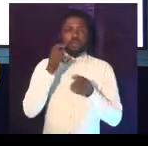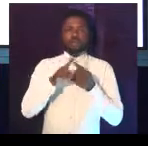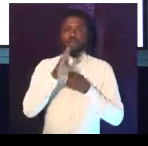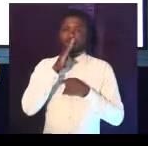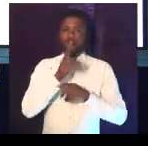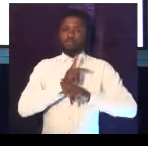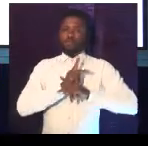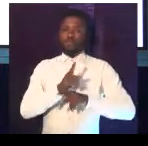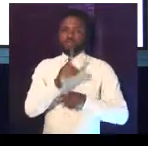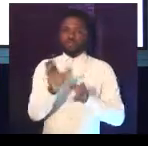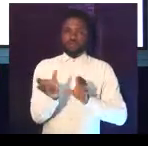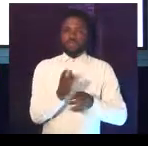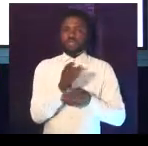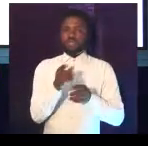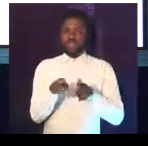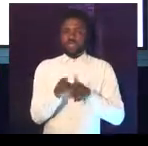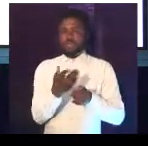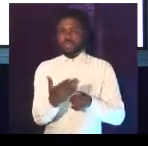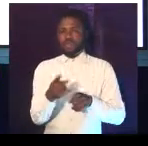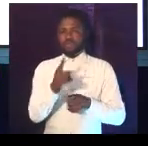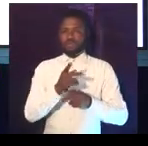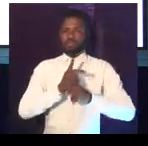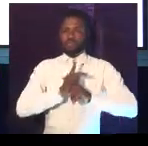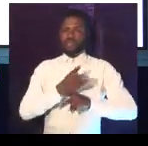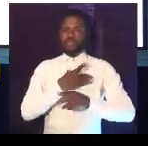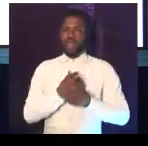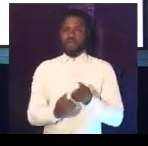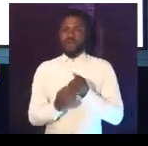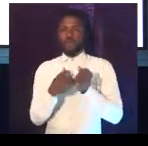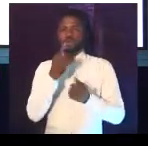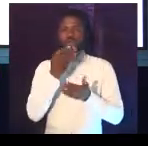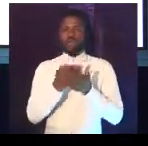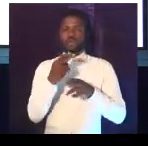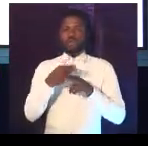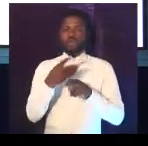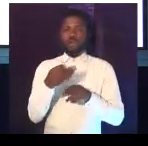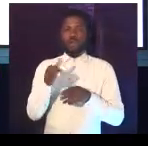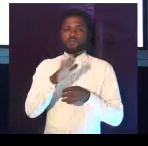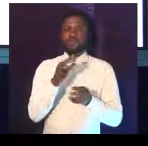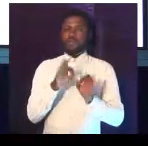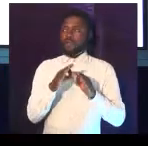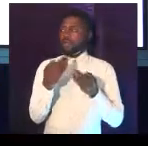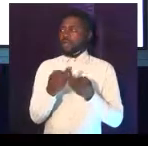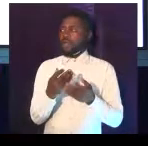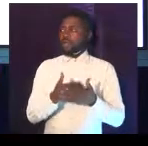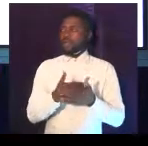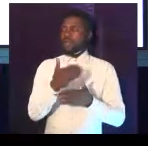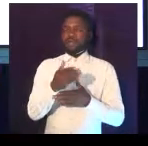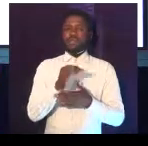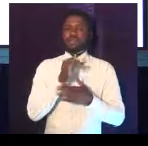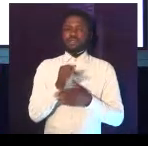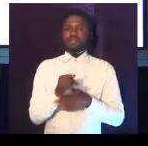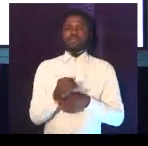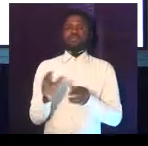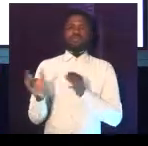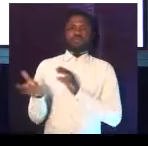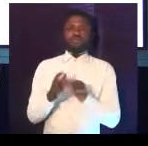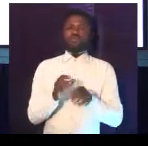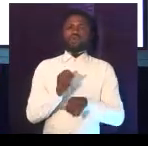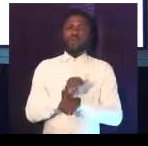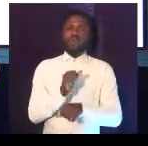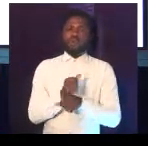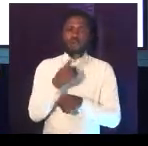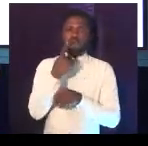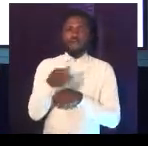they are protecting, so you should also do the same thing. You protect and uphold the good name of your family. Next